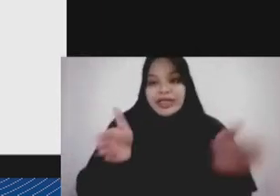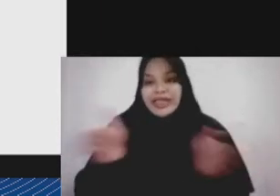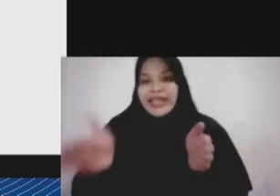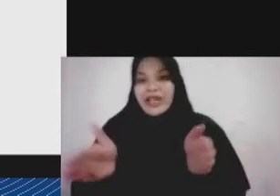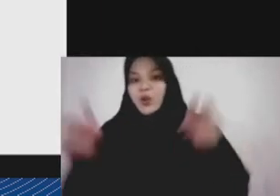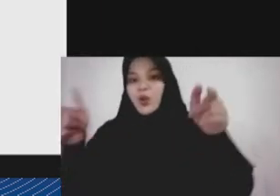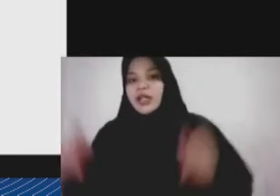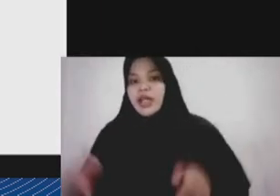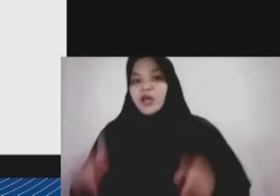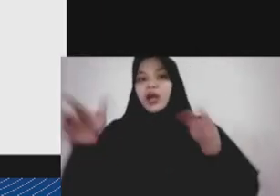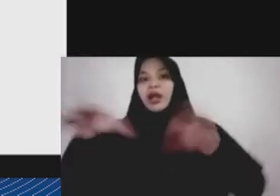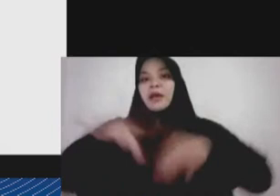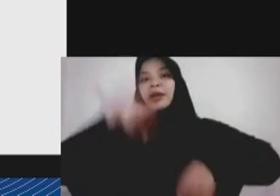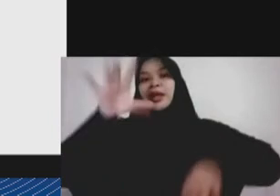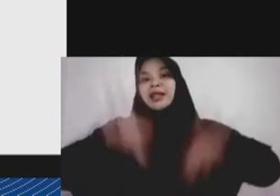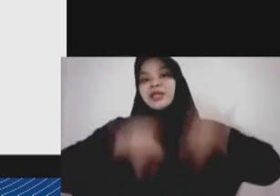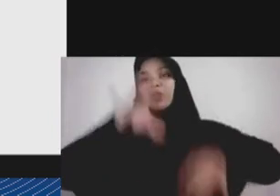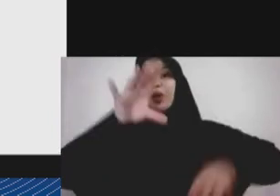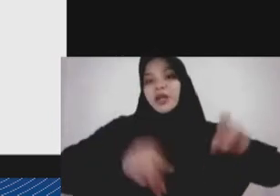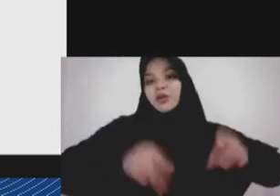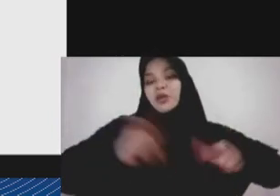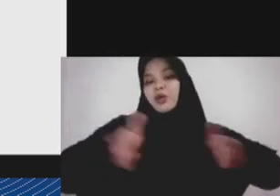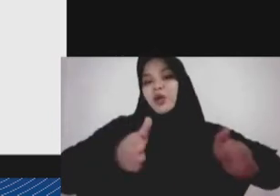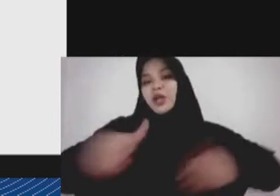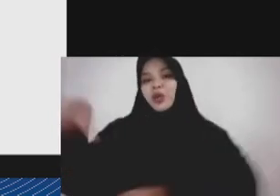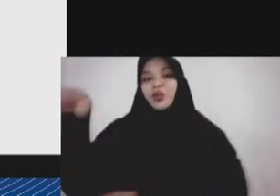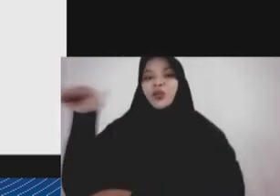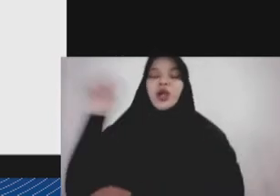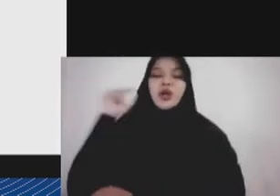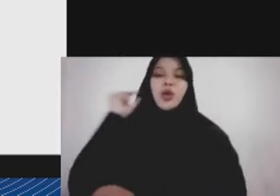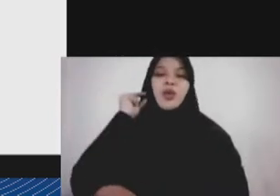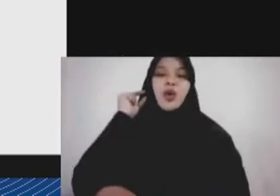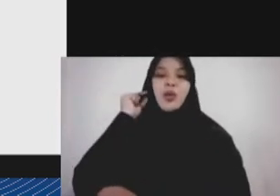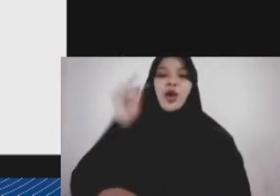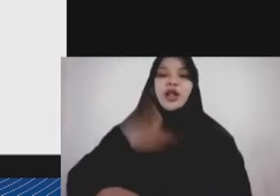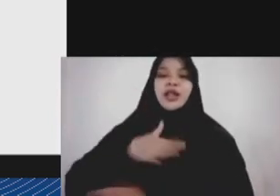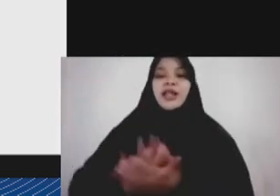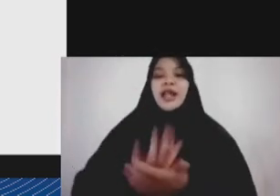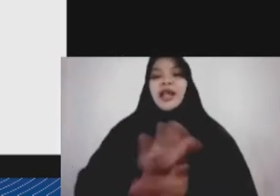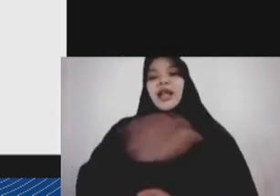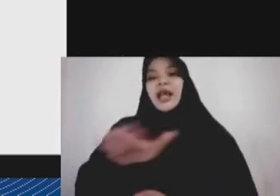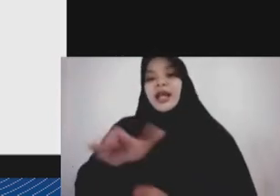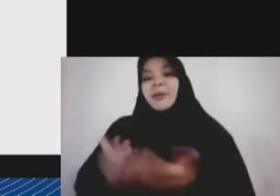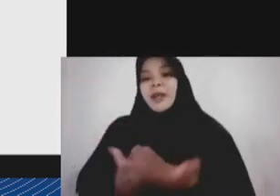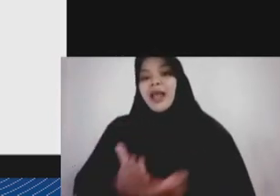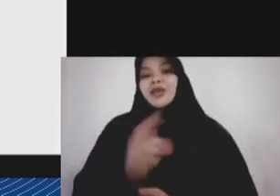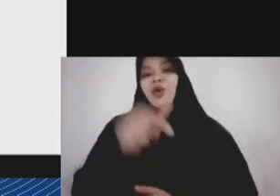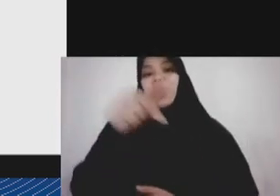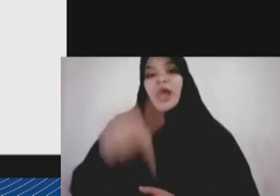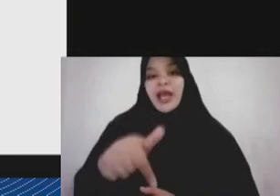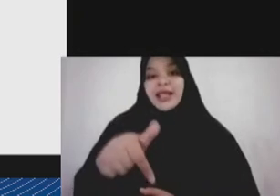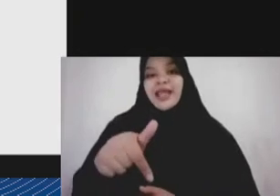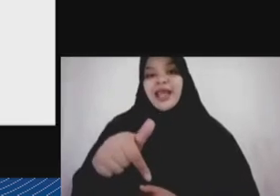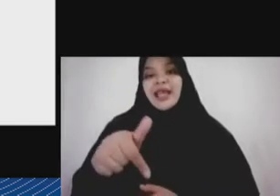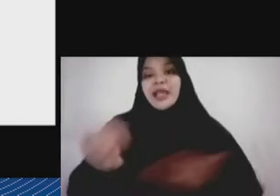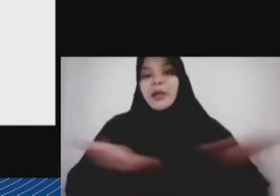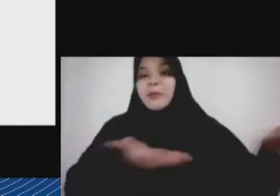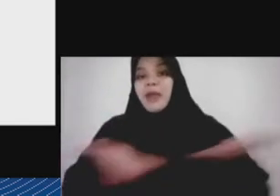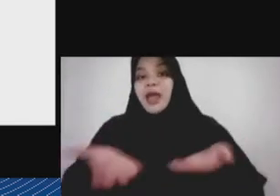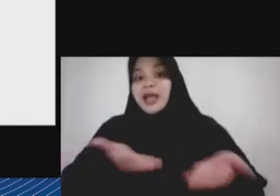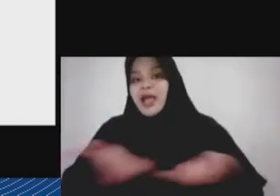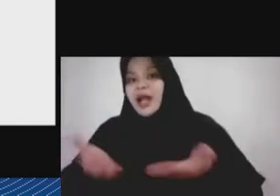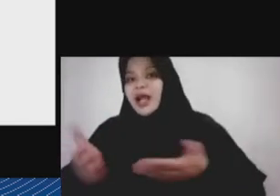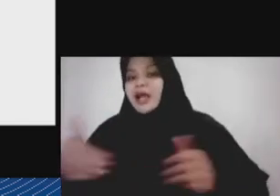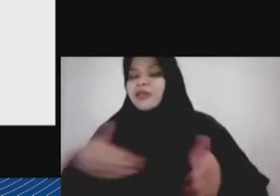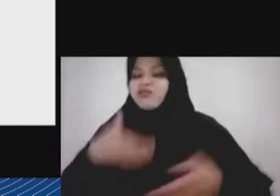the management of handling cases of violence against women and children by establishing one-stop services so that